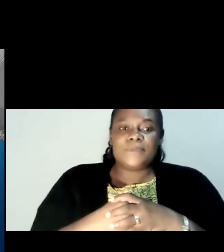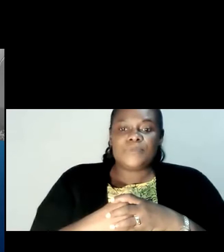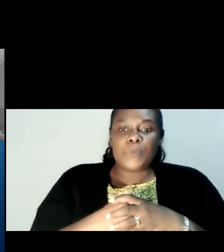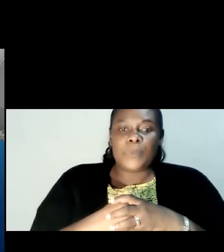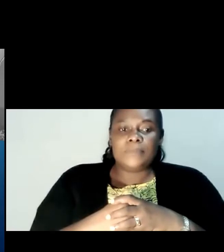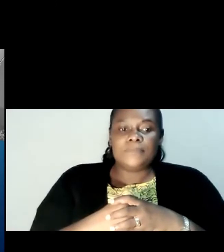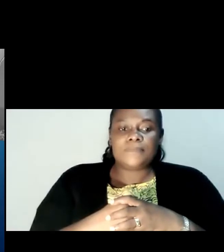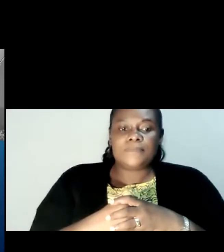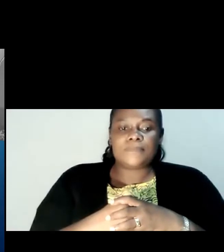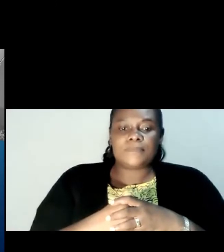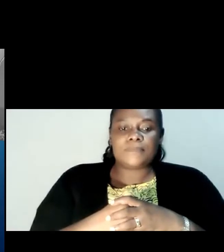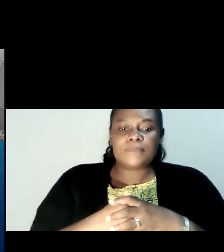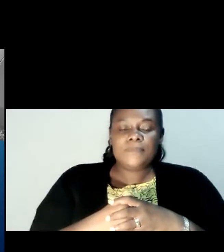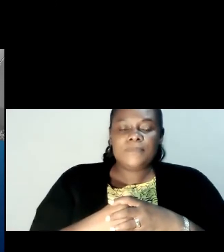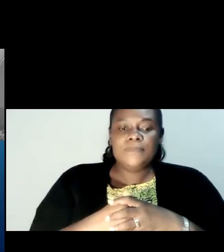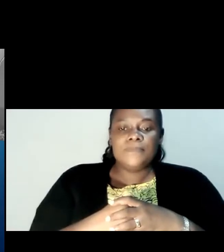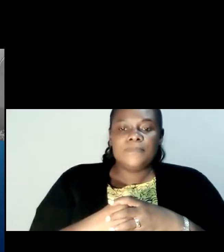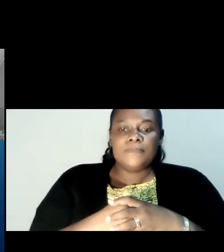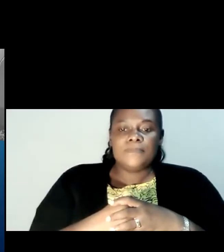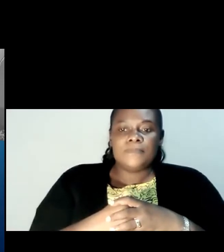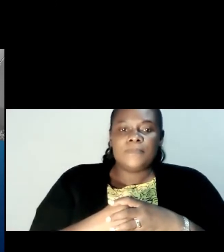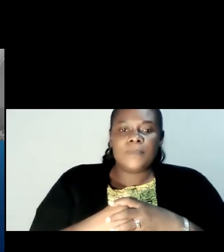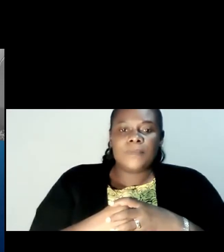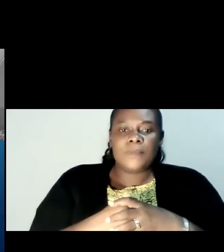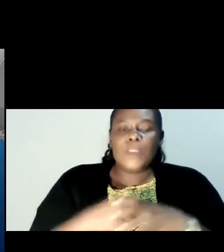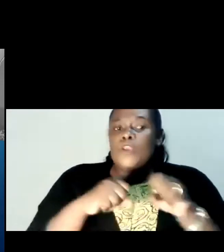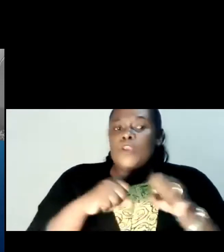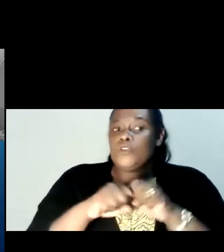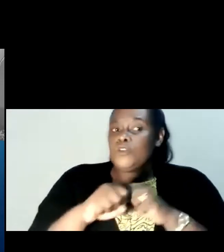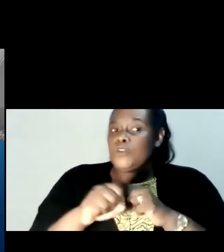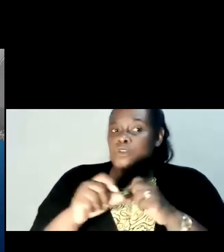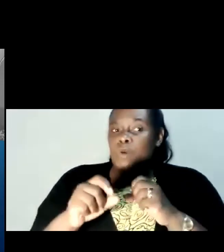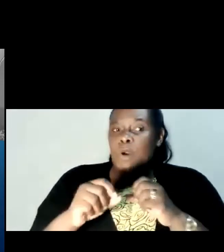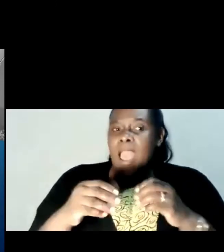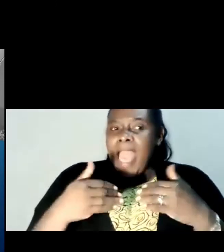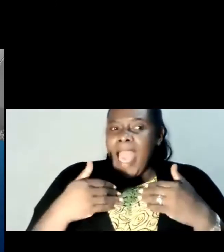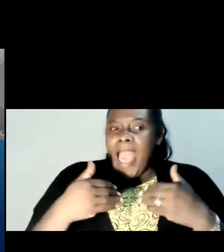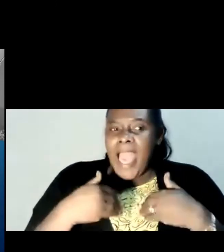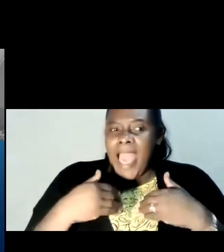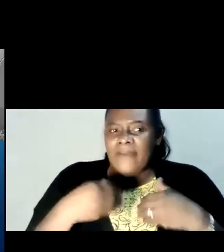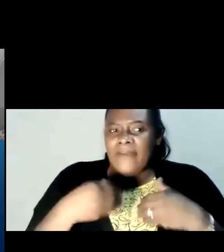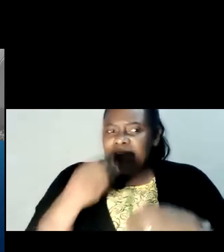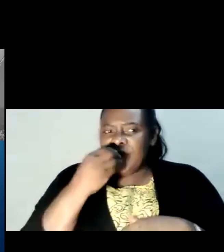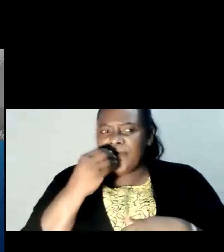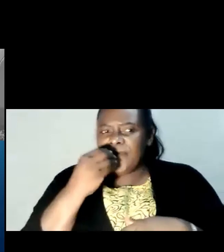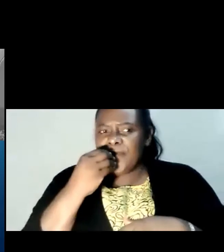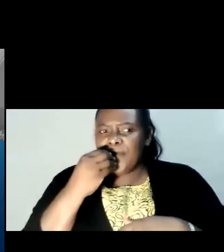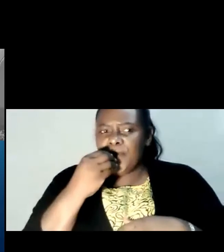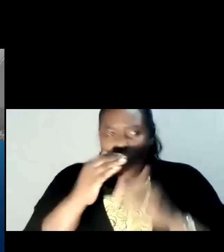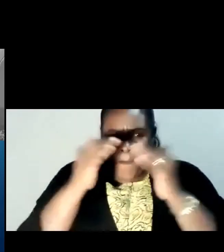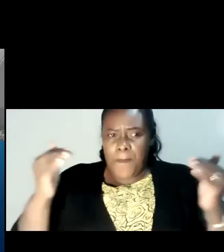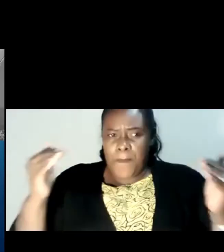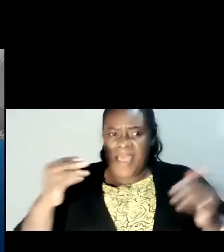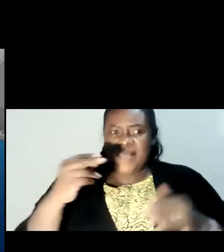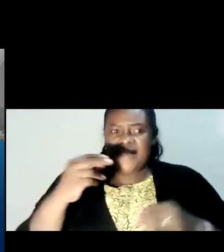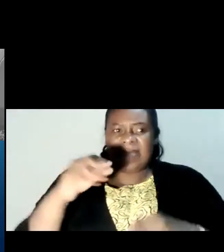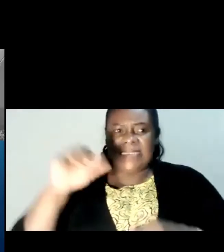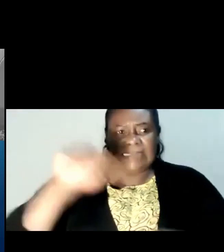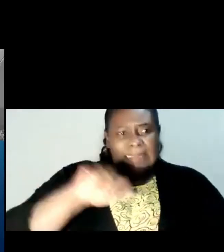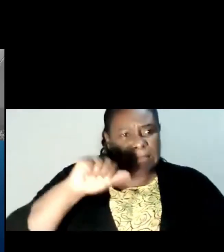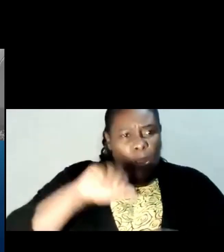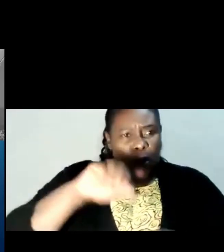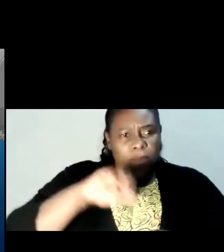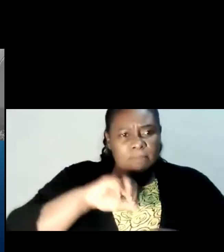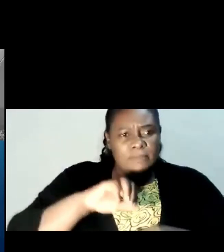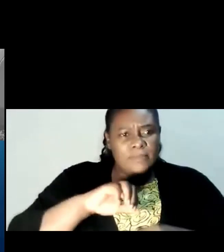So having a diet which is high in salt can cause us a lot of problems and reduce the number of years which we can